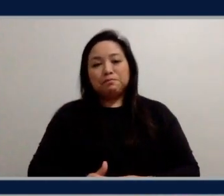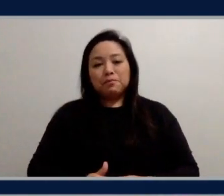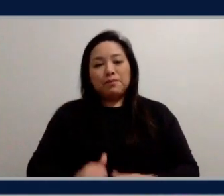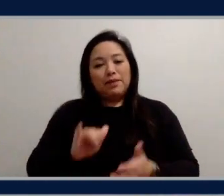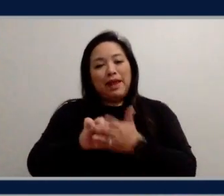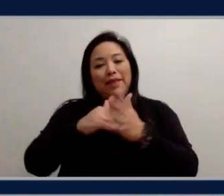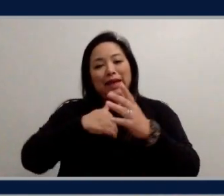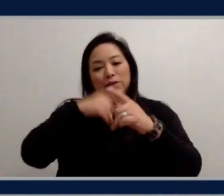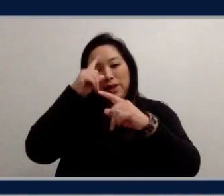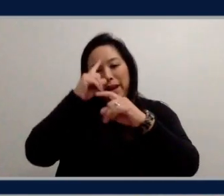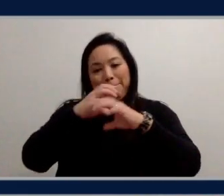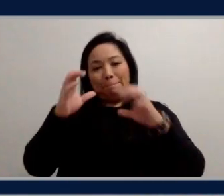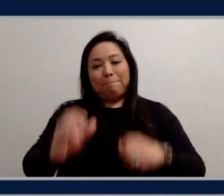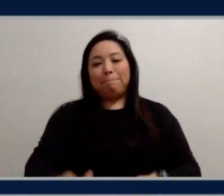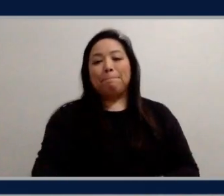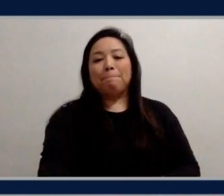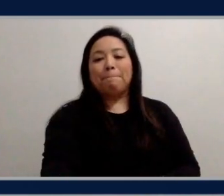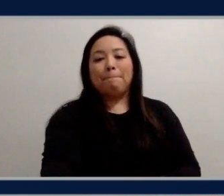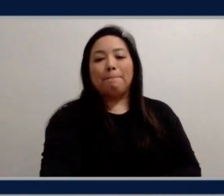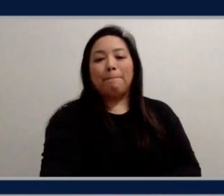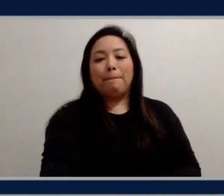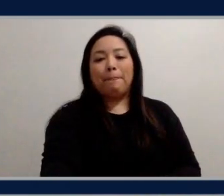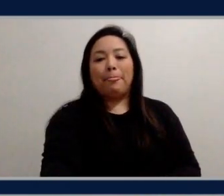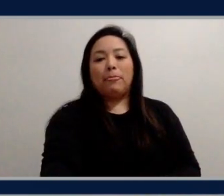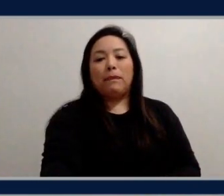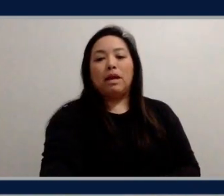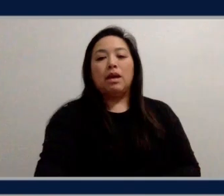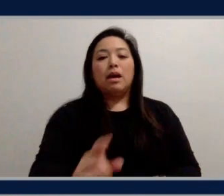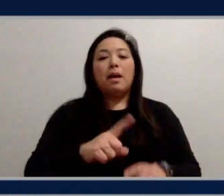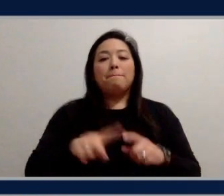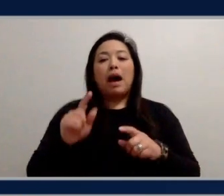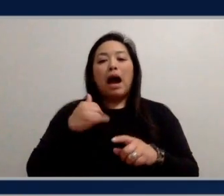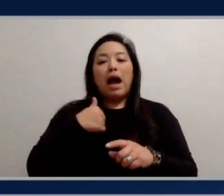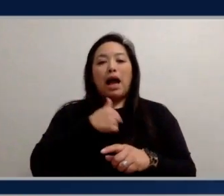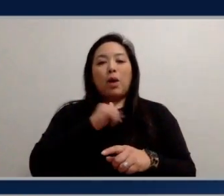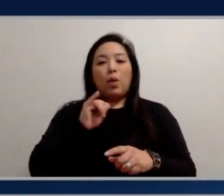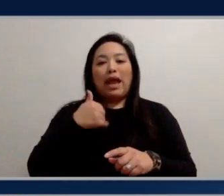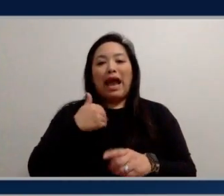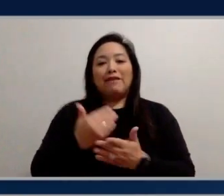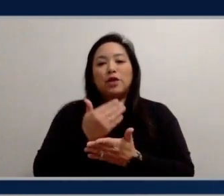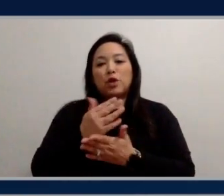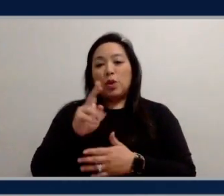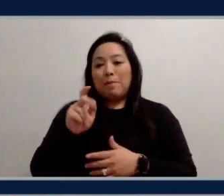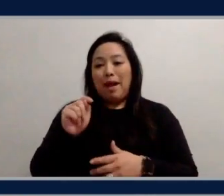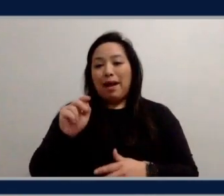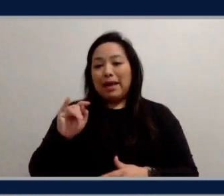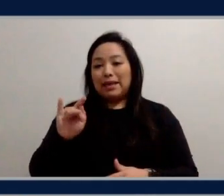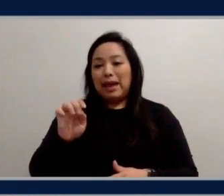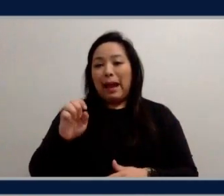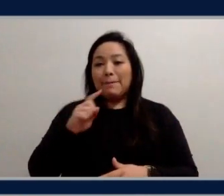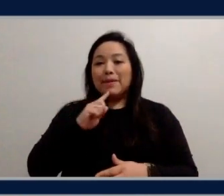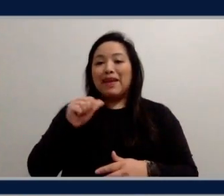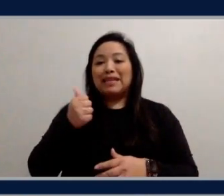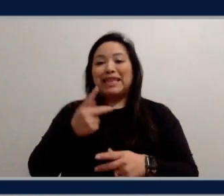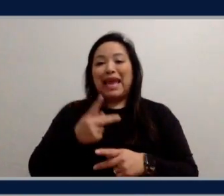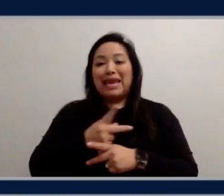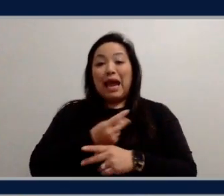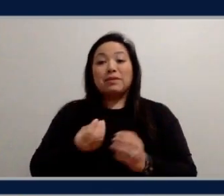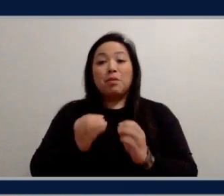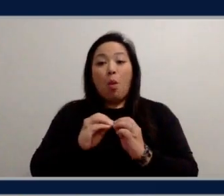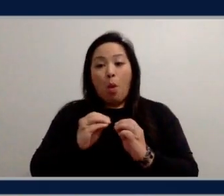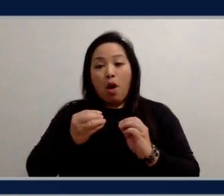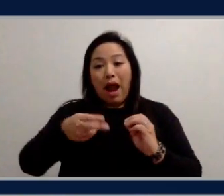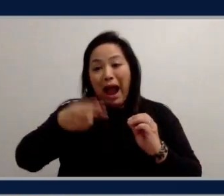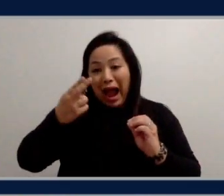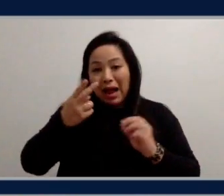the new thing about S3 tables is we have a new bucket type, and this bucket type offers about 10 times higher transaction